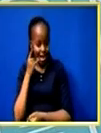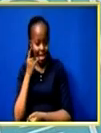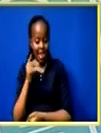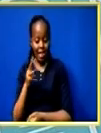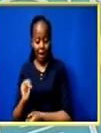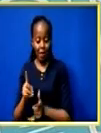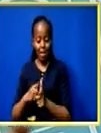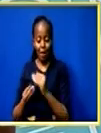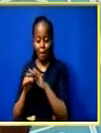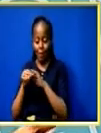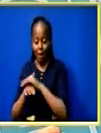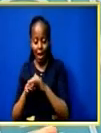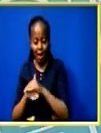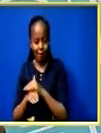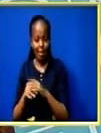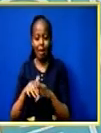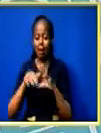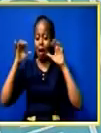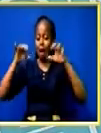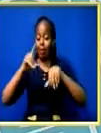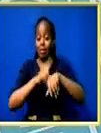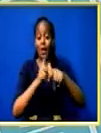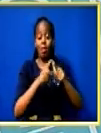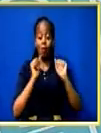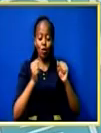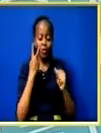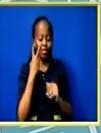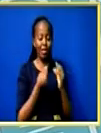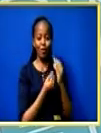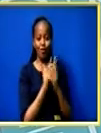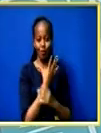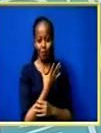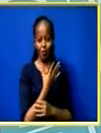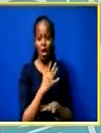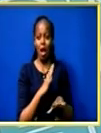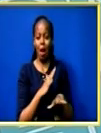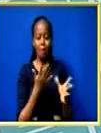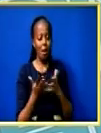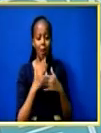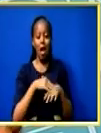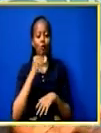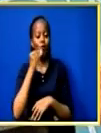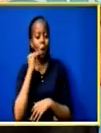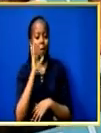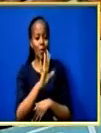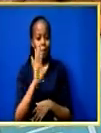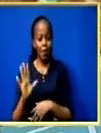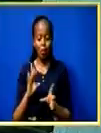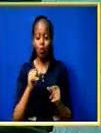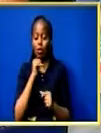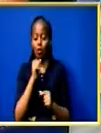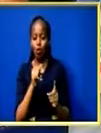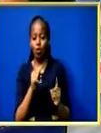then you plant them in maybe a rainy season or something like that. Yeah. You can plant them over the hedges at home Yeah. so that they don't